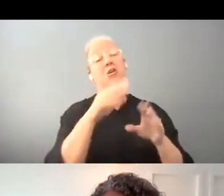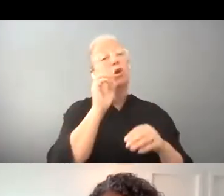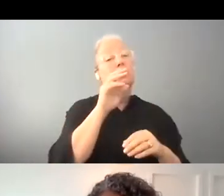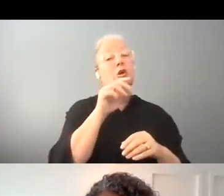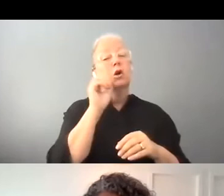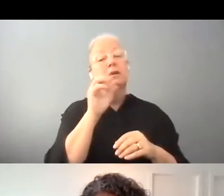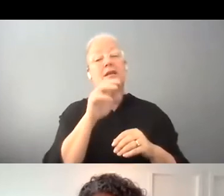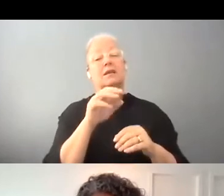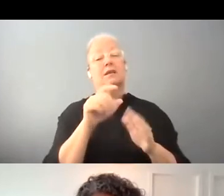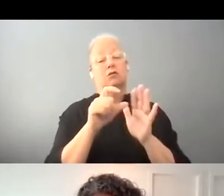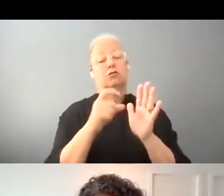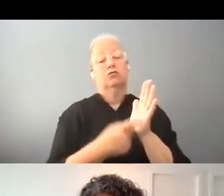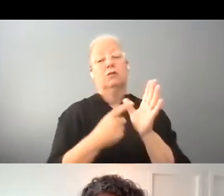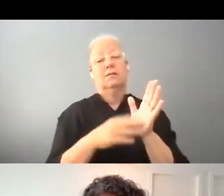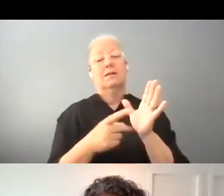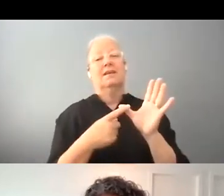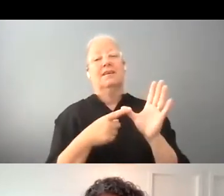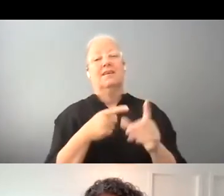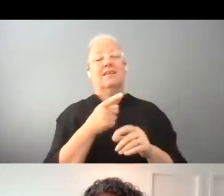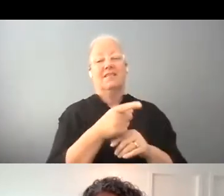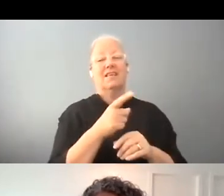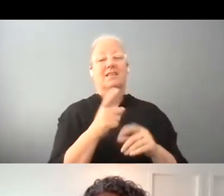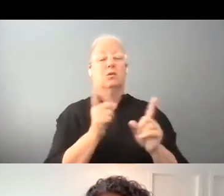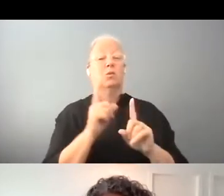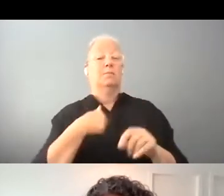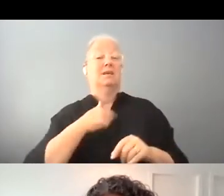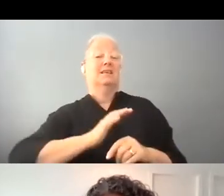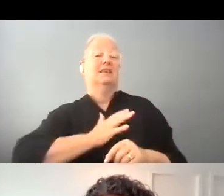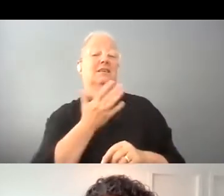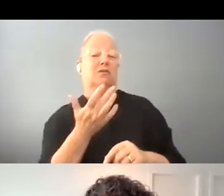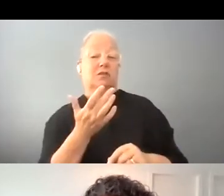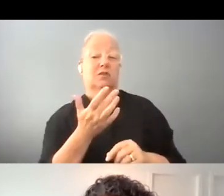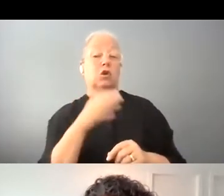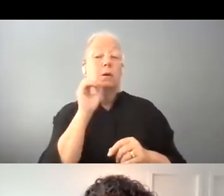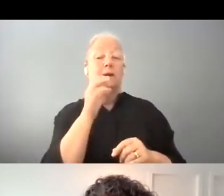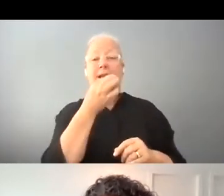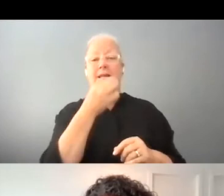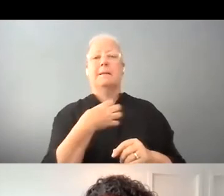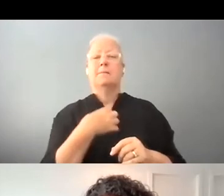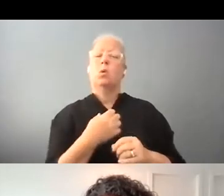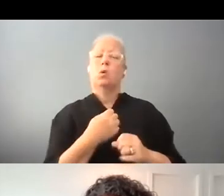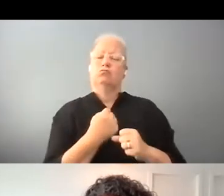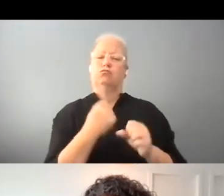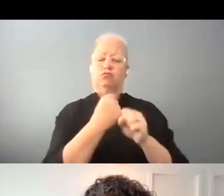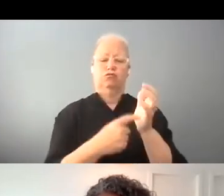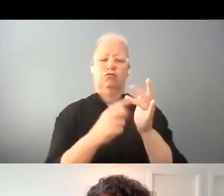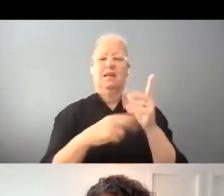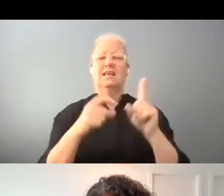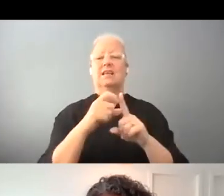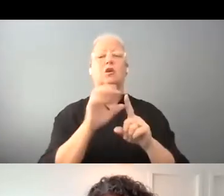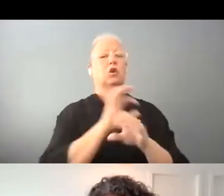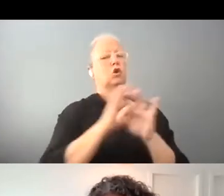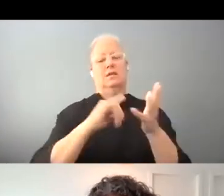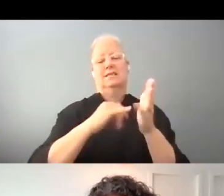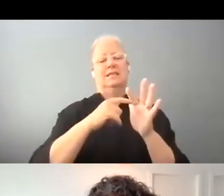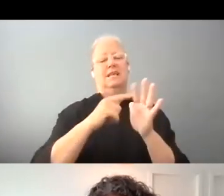drama is probably more in the pocket of what we'd be interested in, just a comedy that's a little more grounded. So we wouldn't be looking for sketch, for instance. I